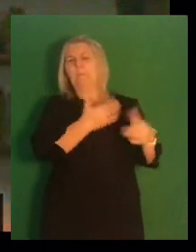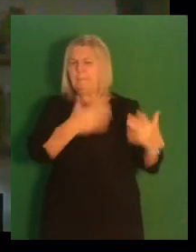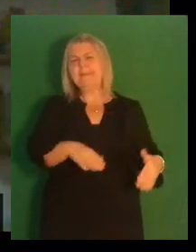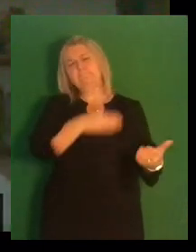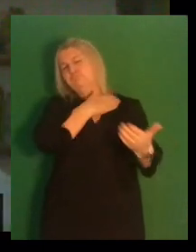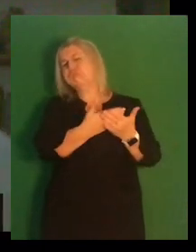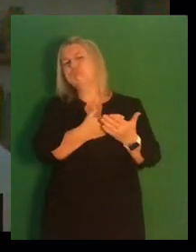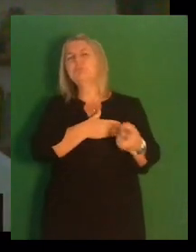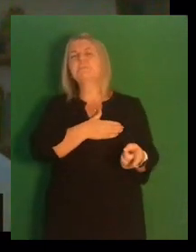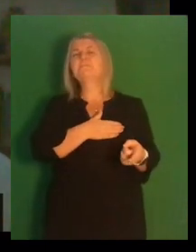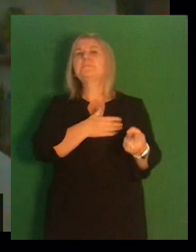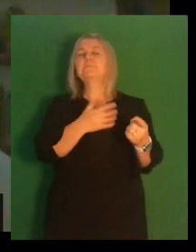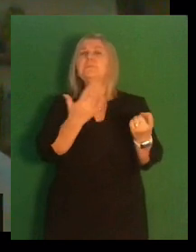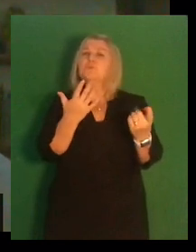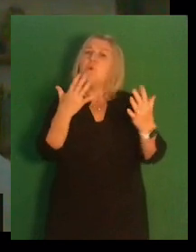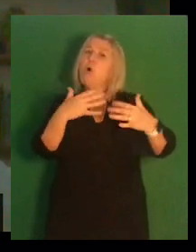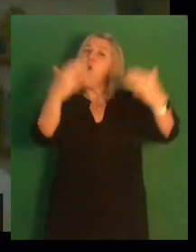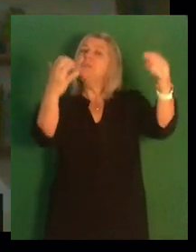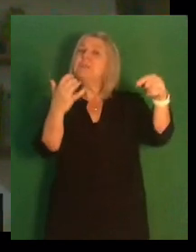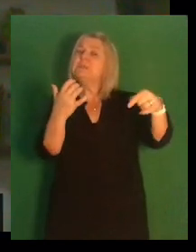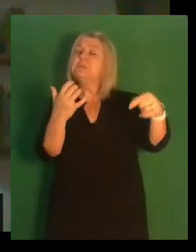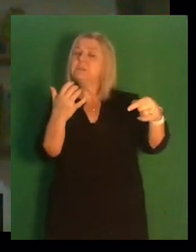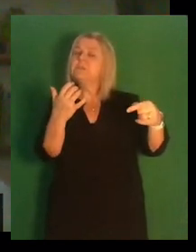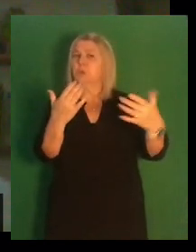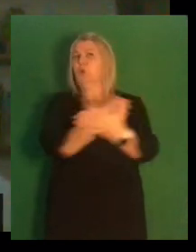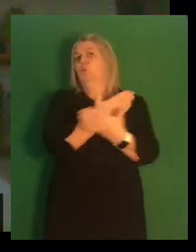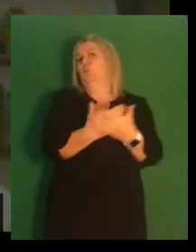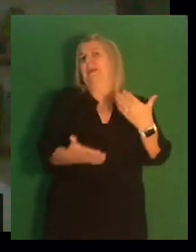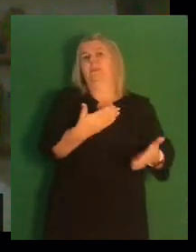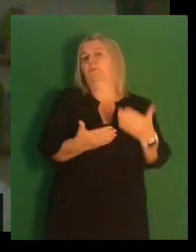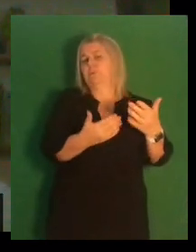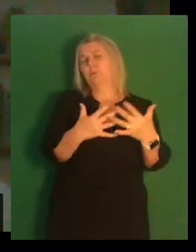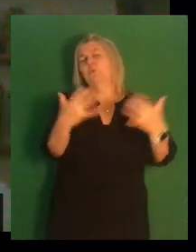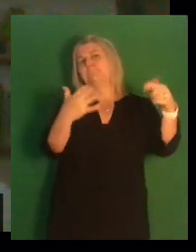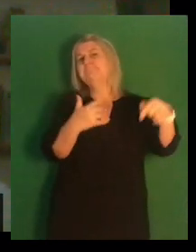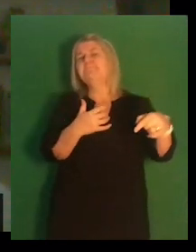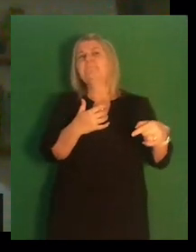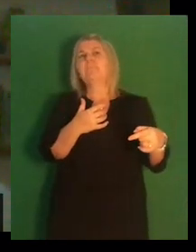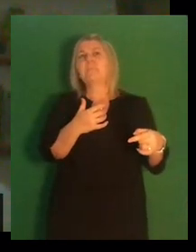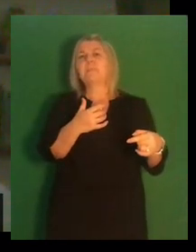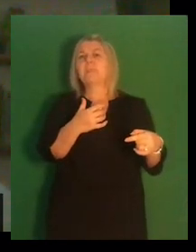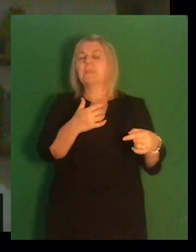not, it was something very new. And the idea